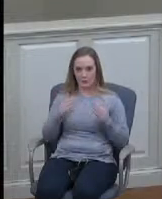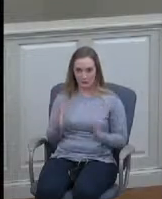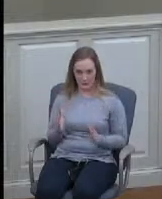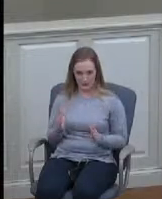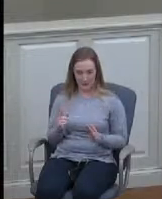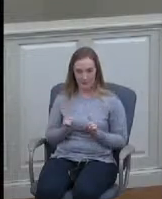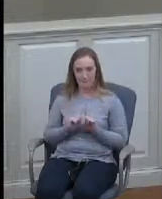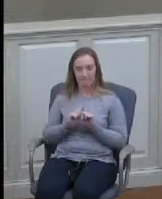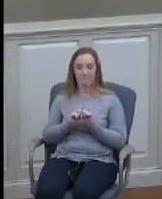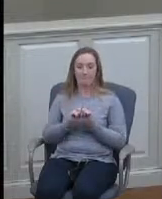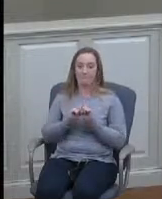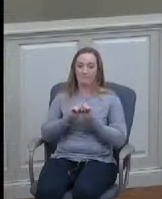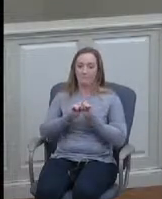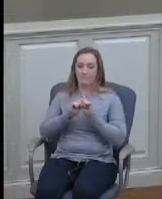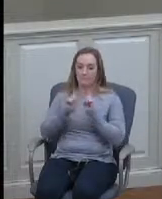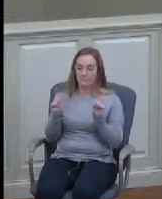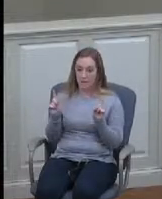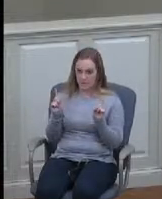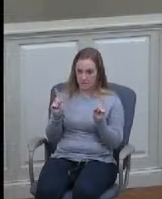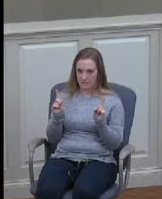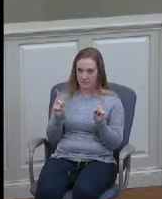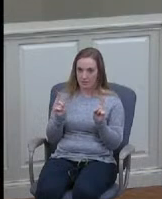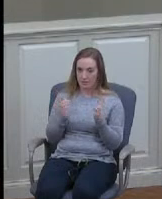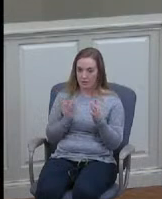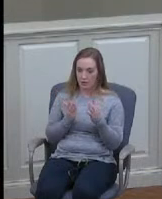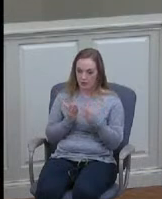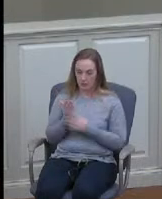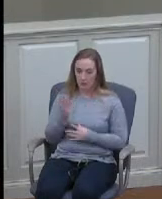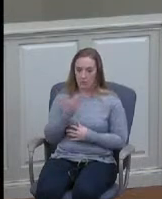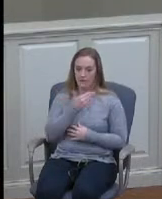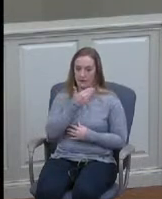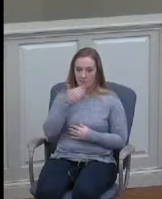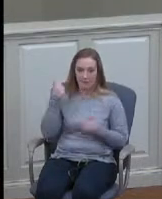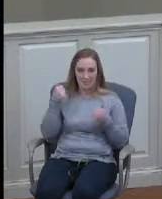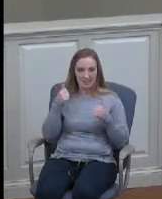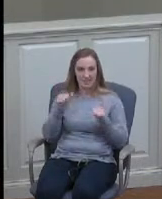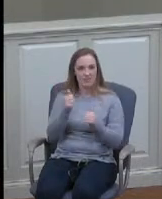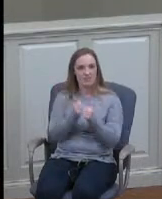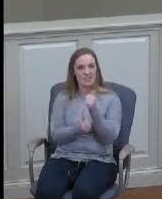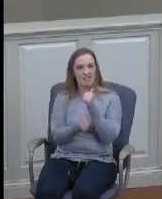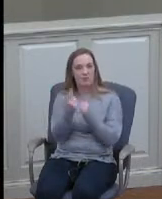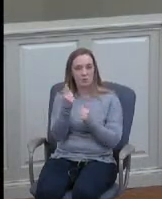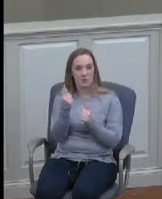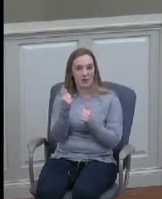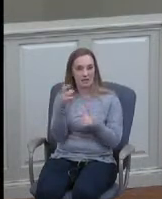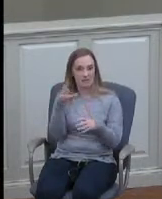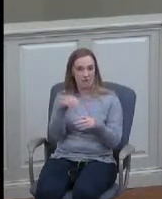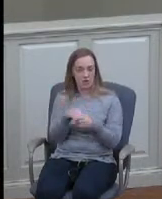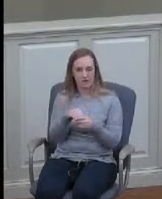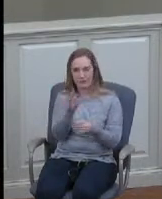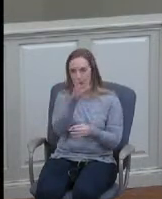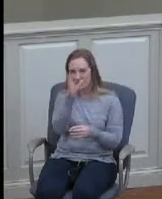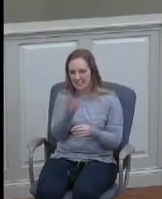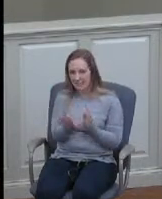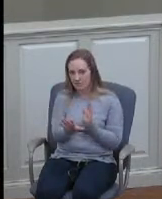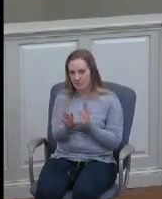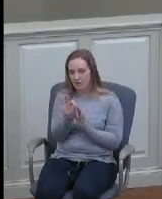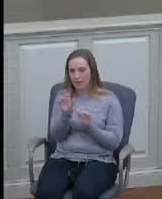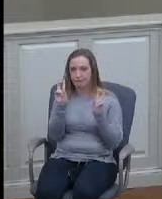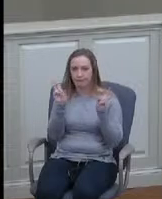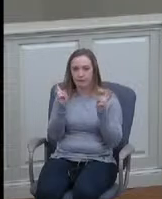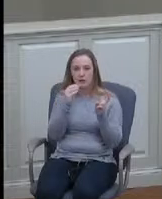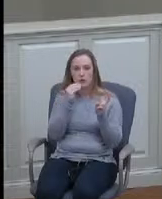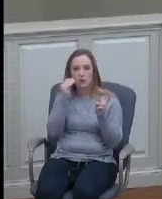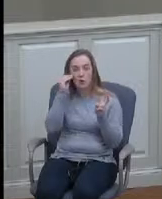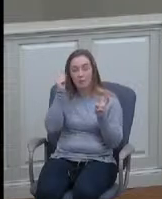But throughout the best efforts of everyone involved, they've never found a home. And I think the Heart has